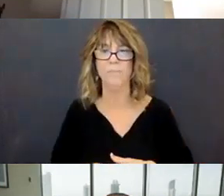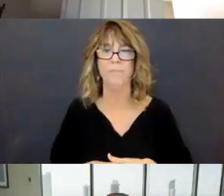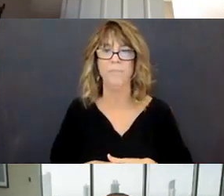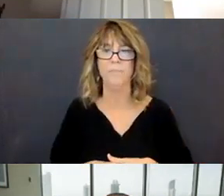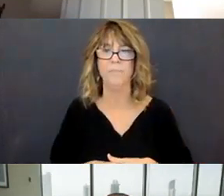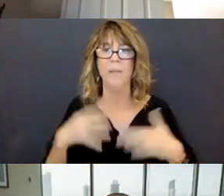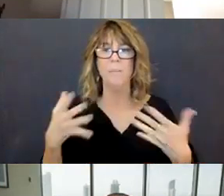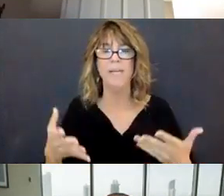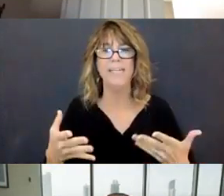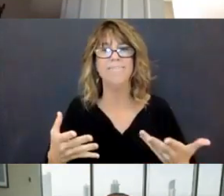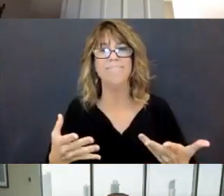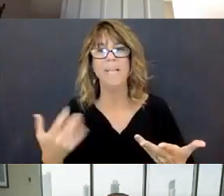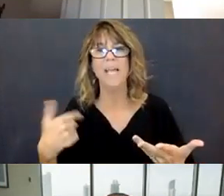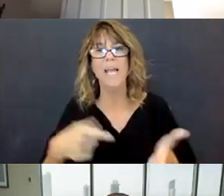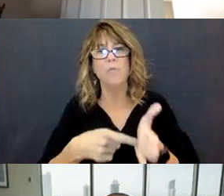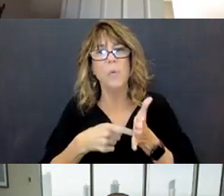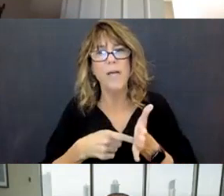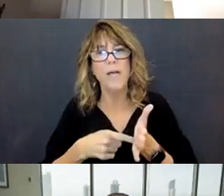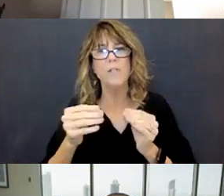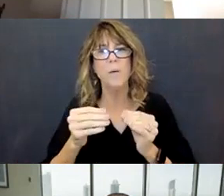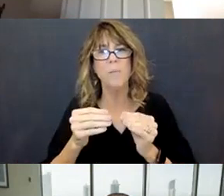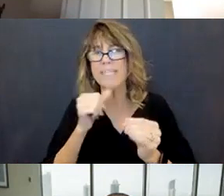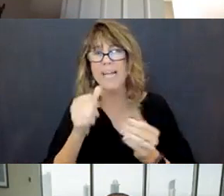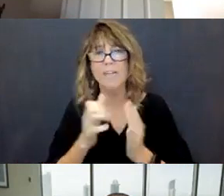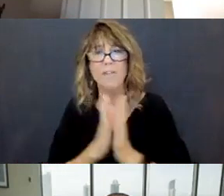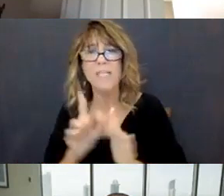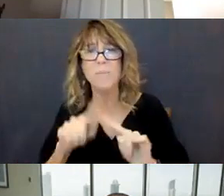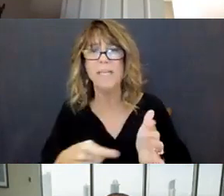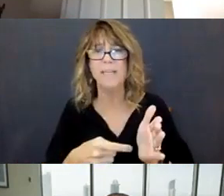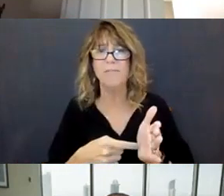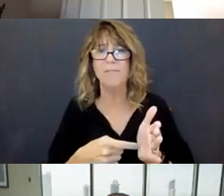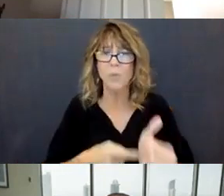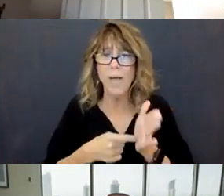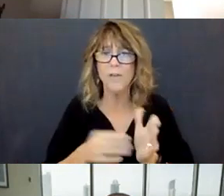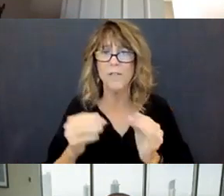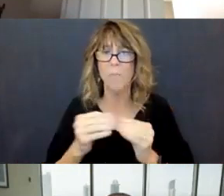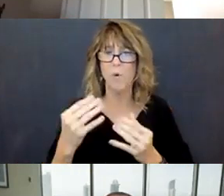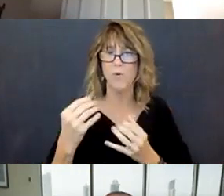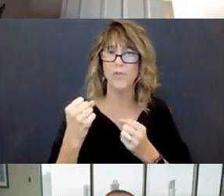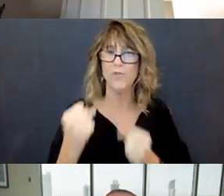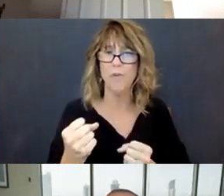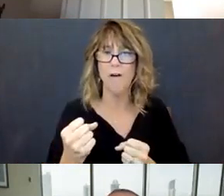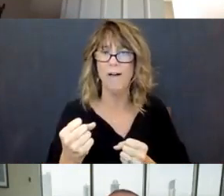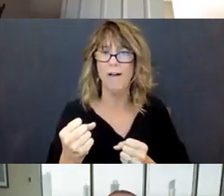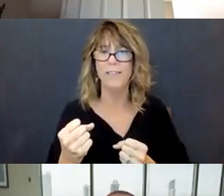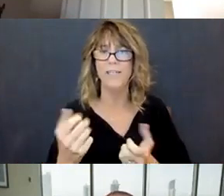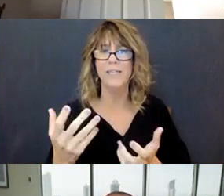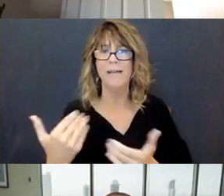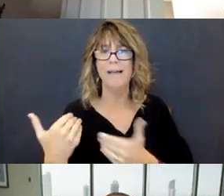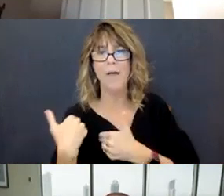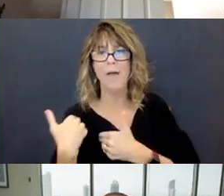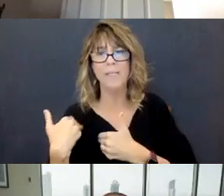a request, is require stronger accountability of the crisis service providers to start. Monitor all those